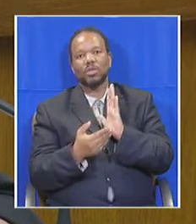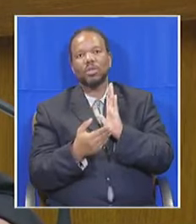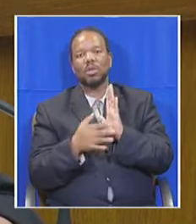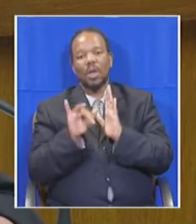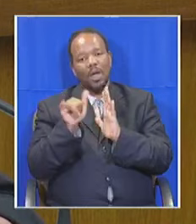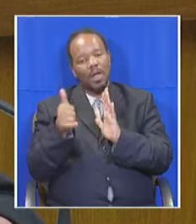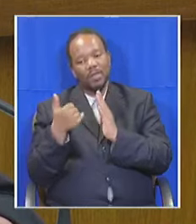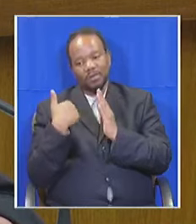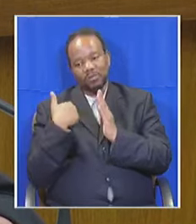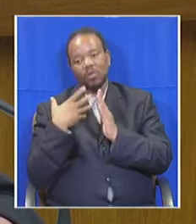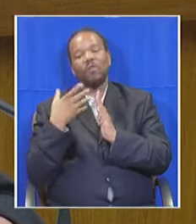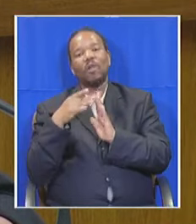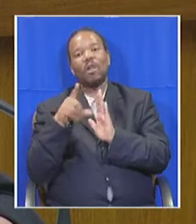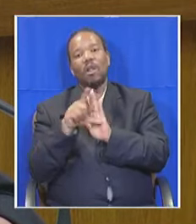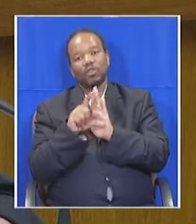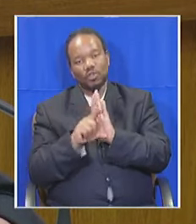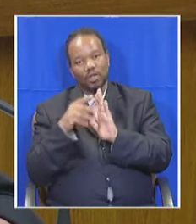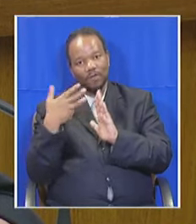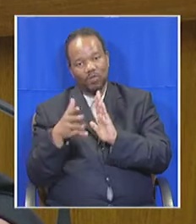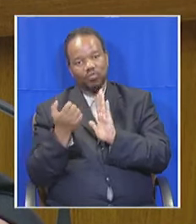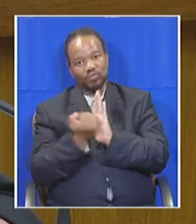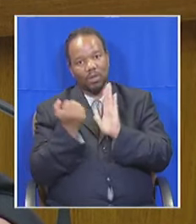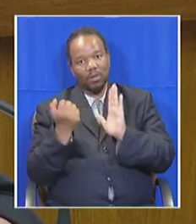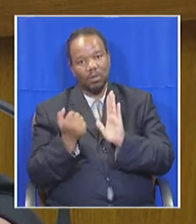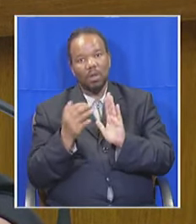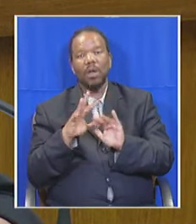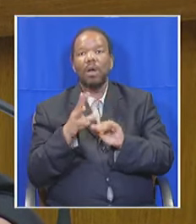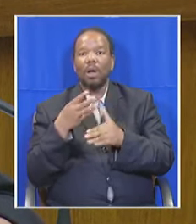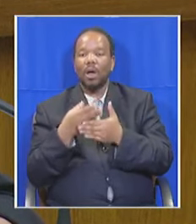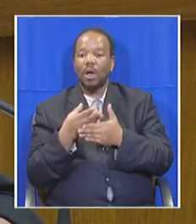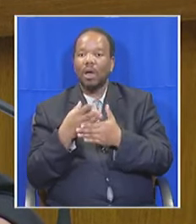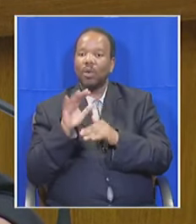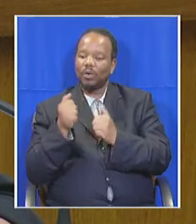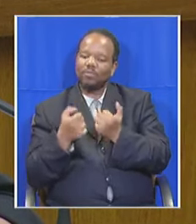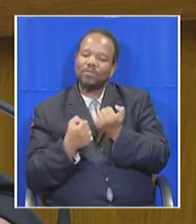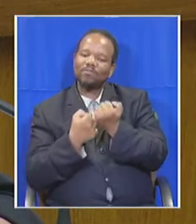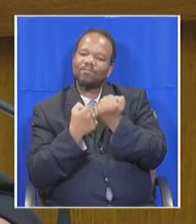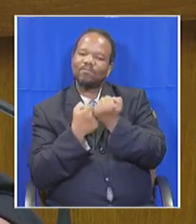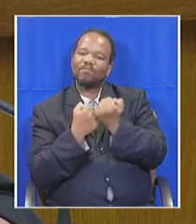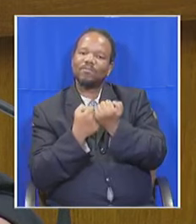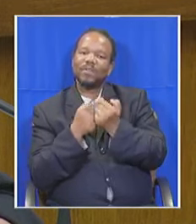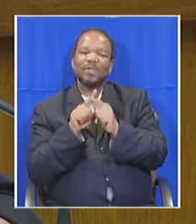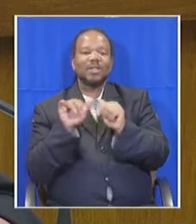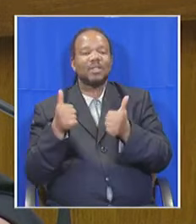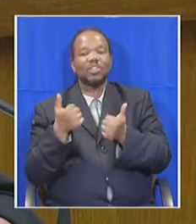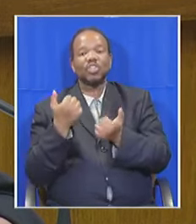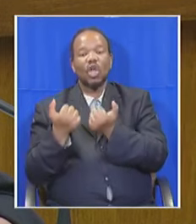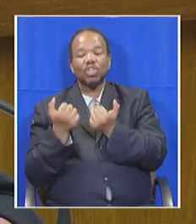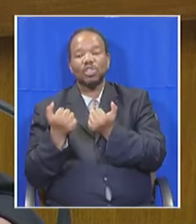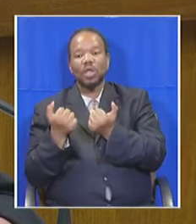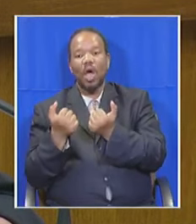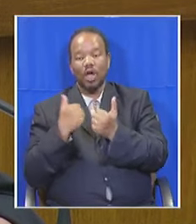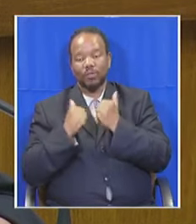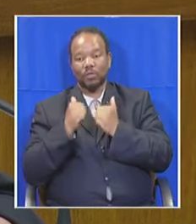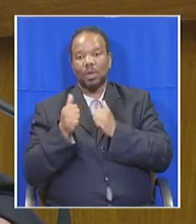legislature to ensure that legislation passed by this House should enhance rather than hamper just administrative action and promote